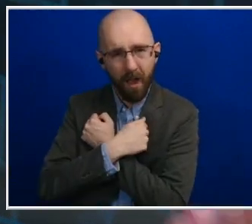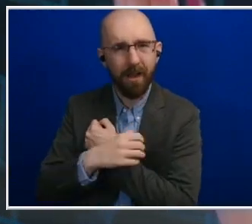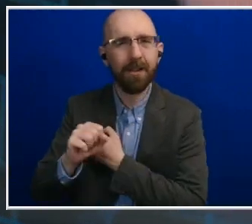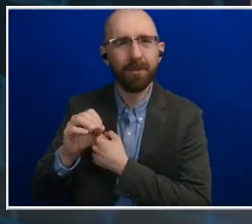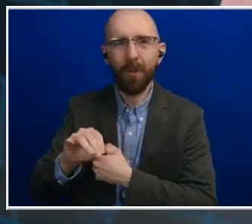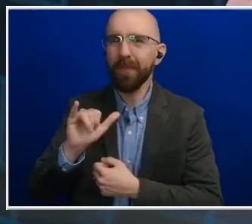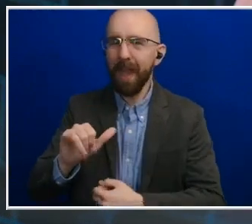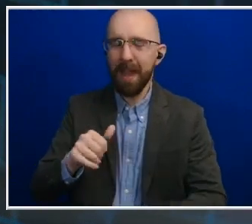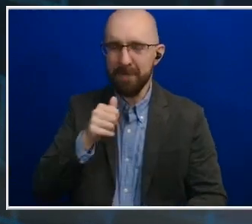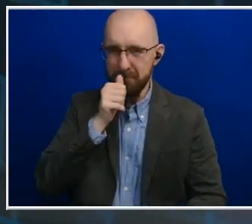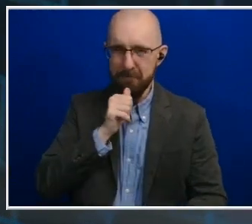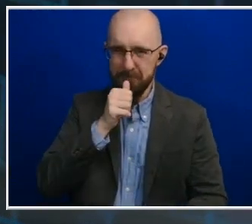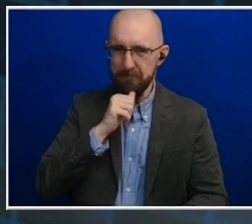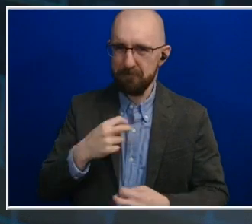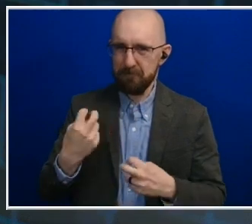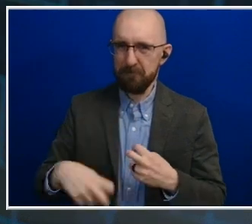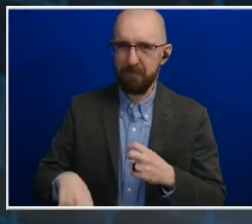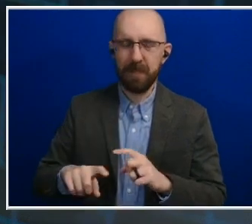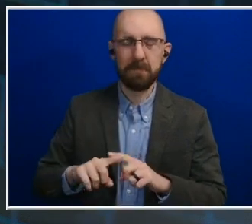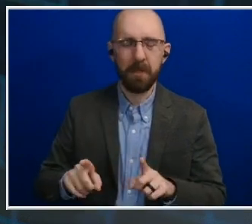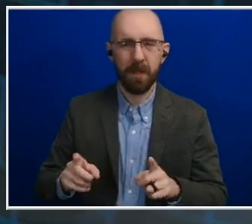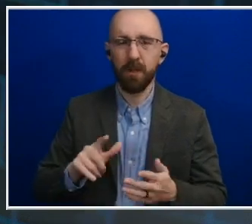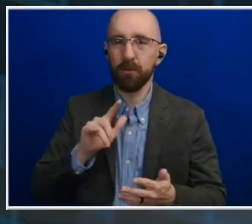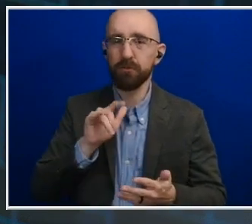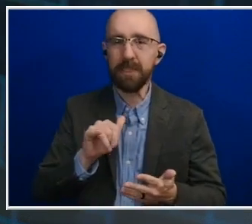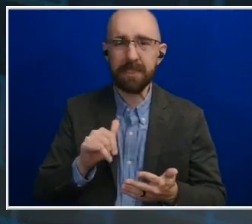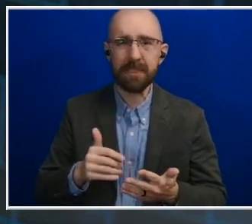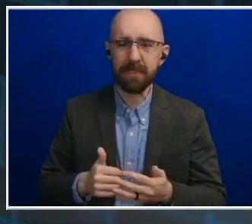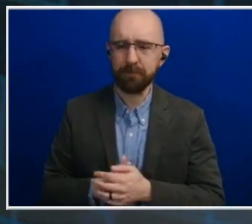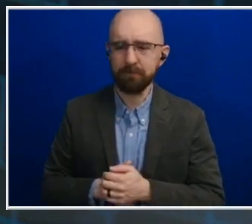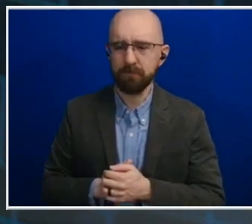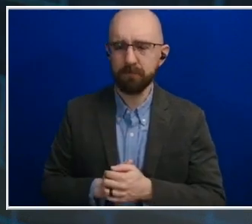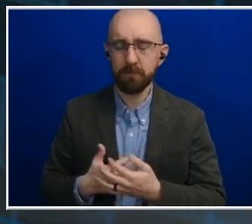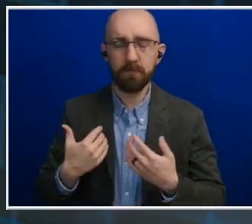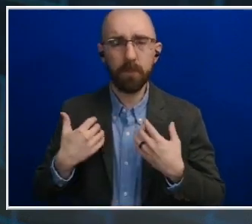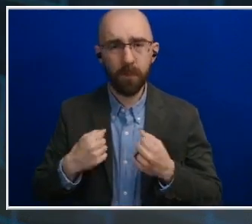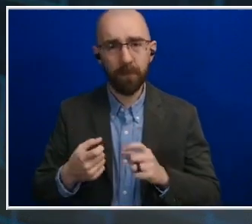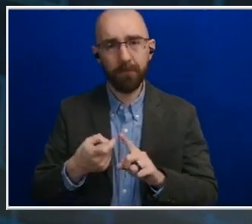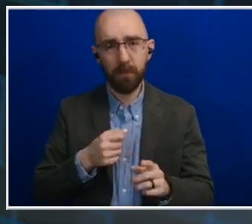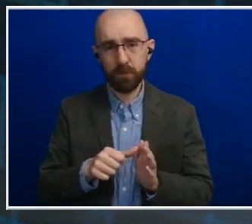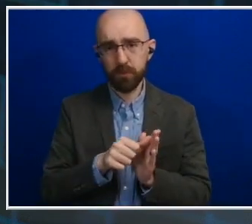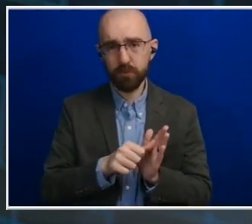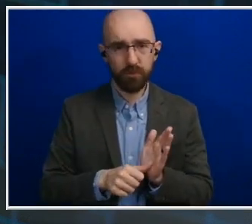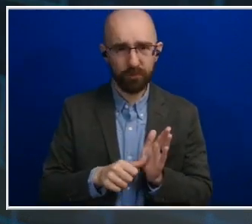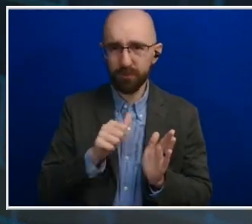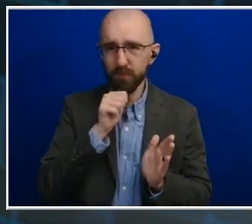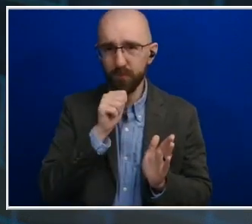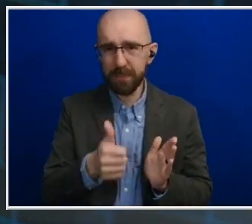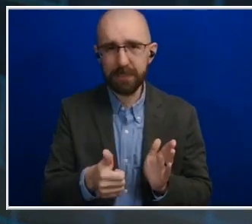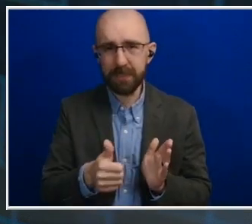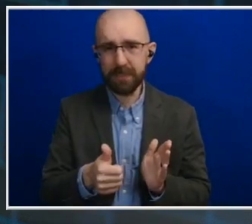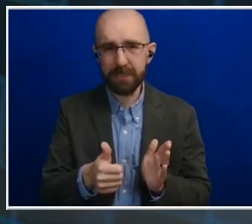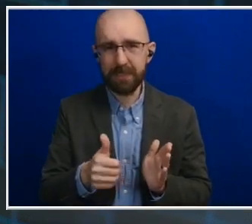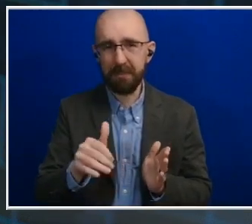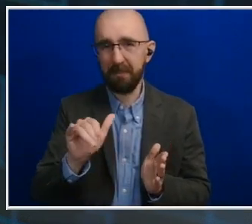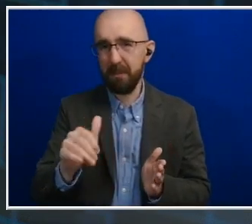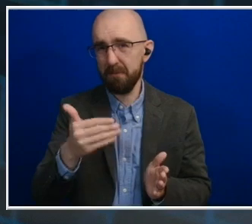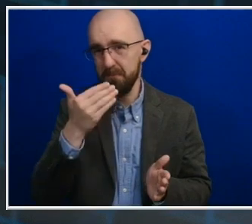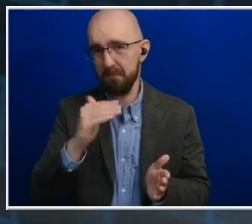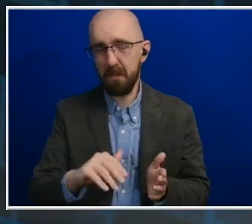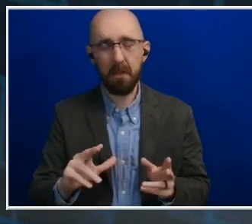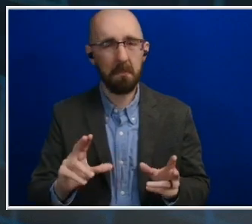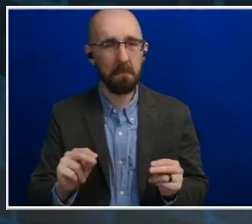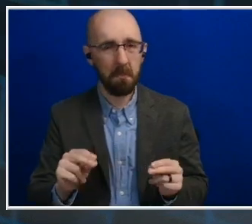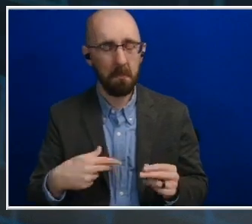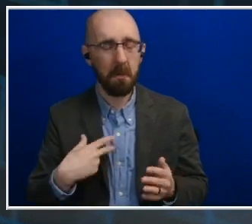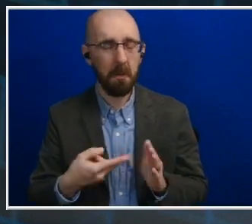but really the recovery from the surgery wasn't that bad. I mean, it was painful,